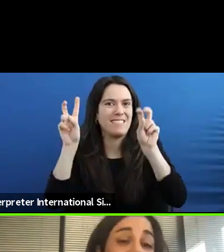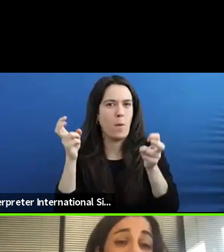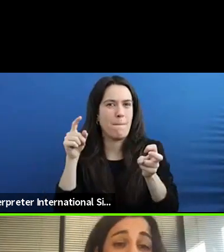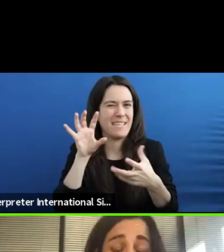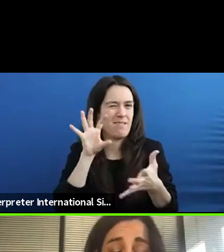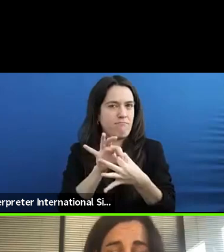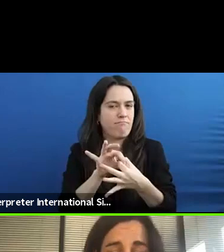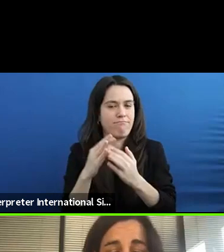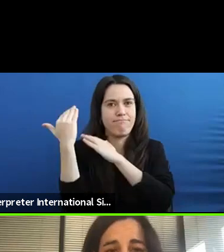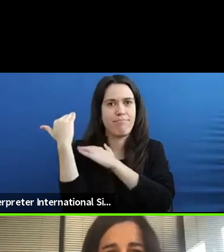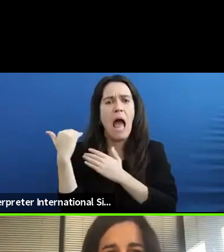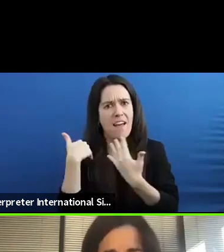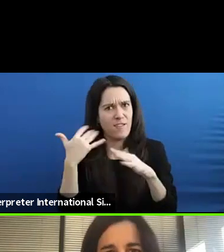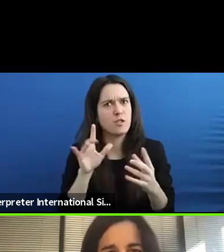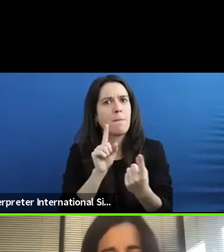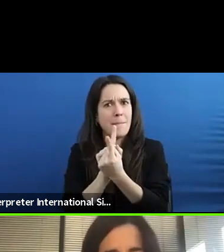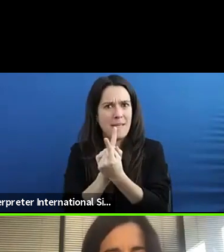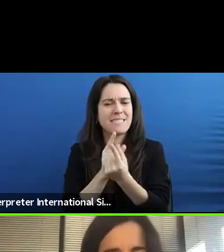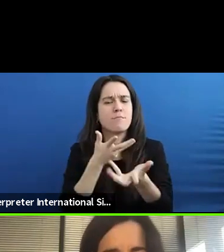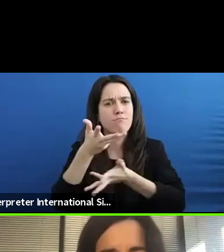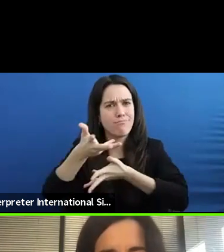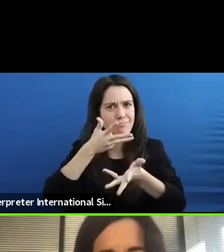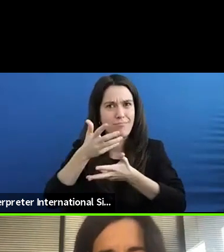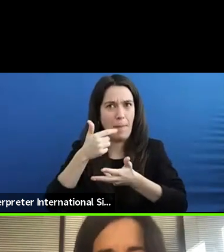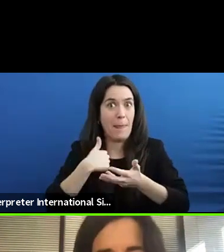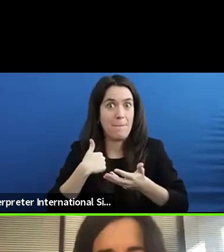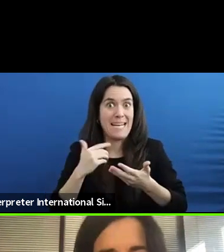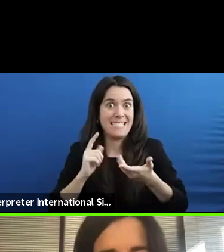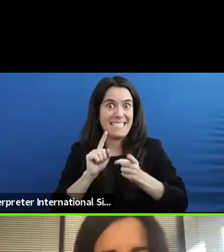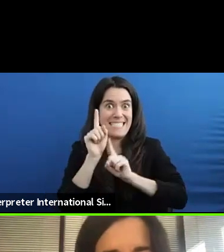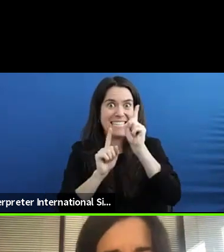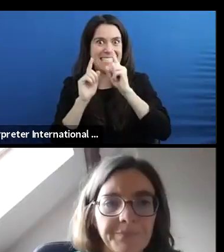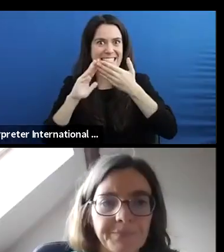I have met them, and I met them in my cities as well.